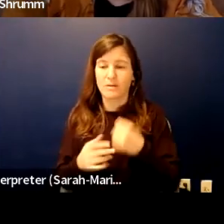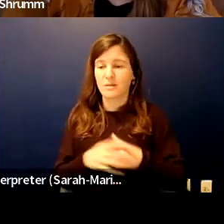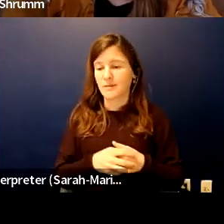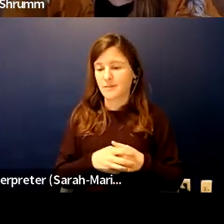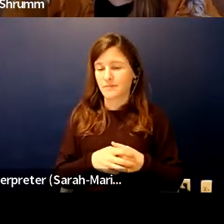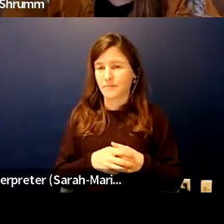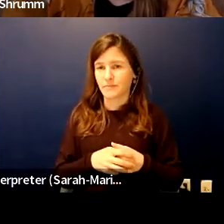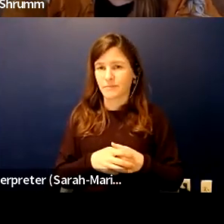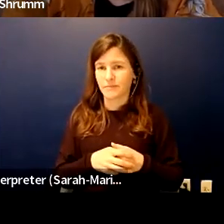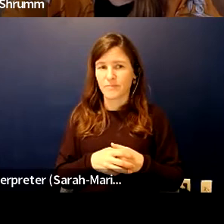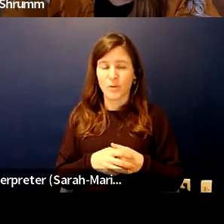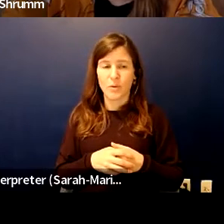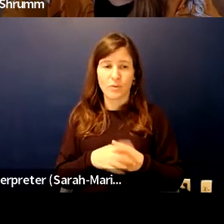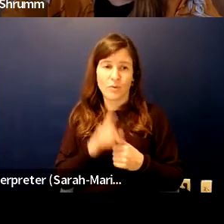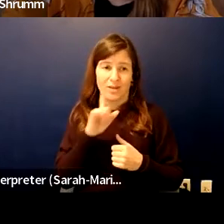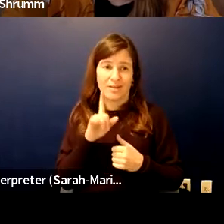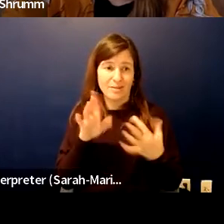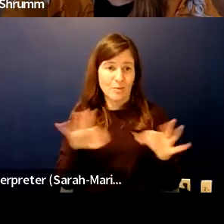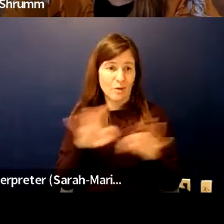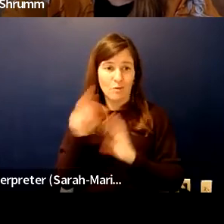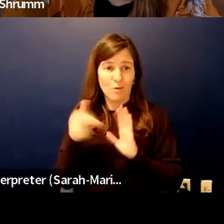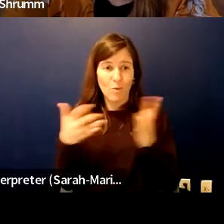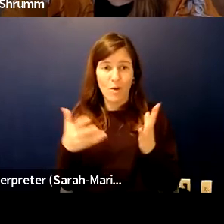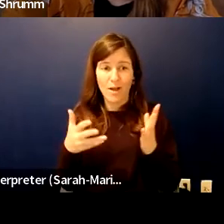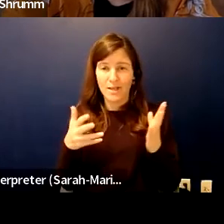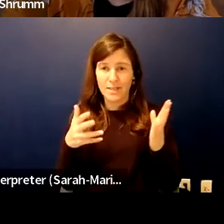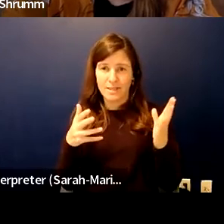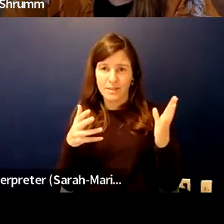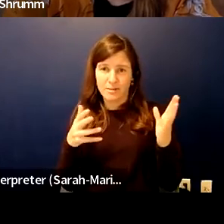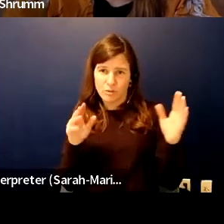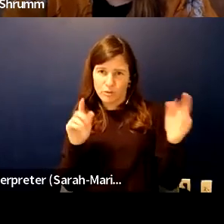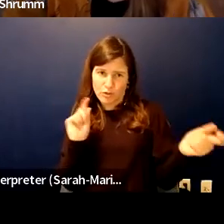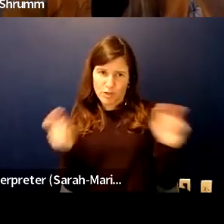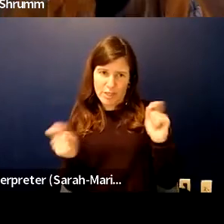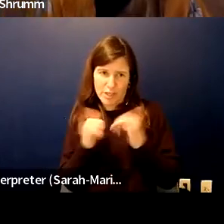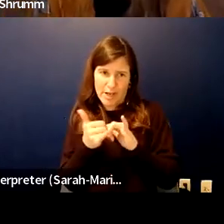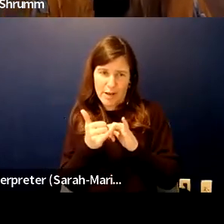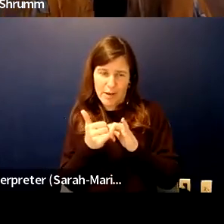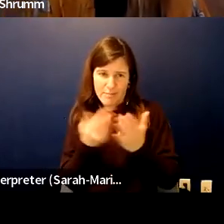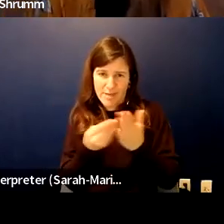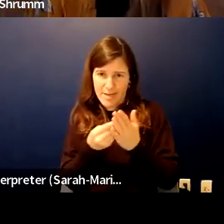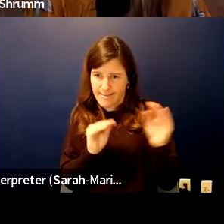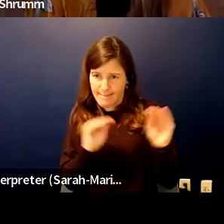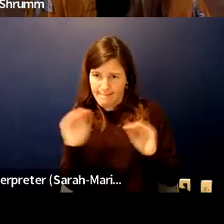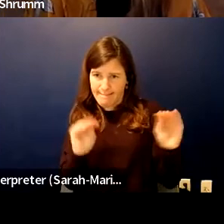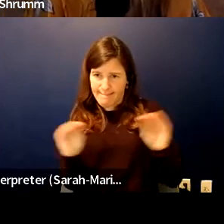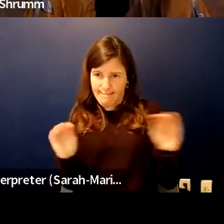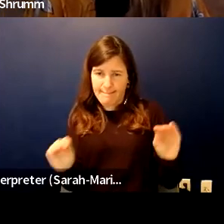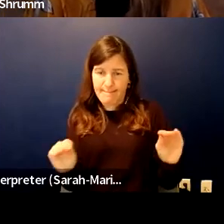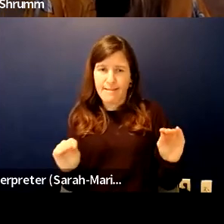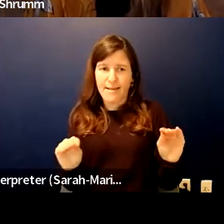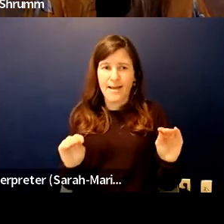as one of redistribution, that you're actually part of the job you have to do is pass that down the line,